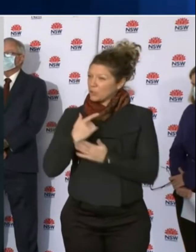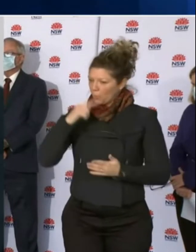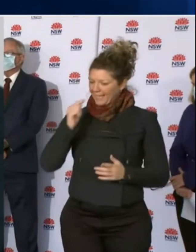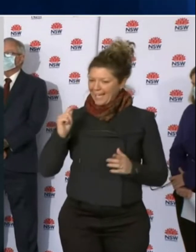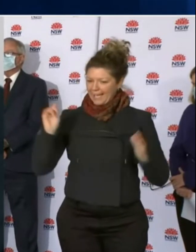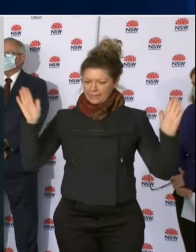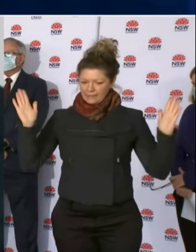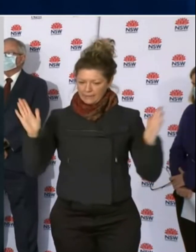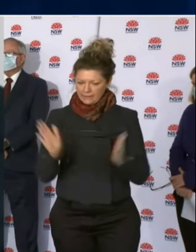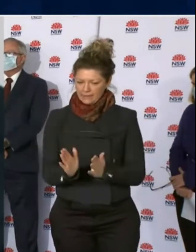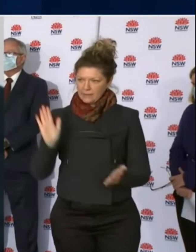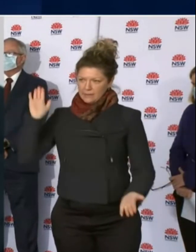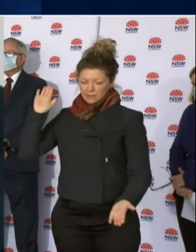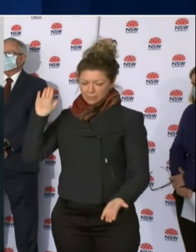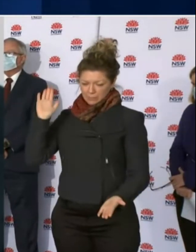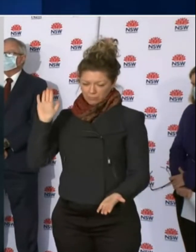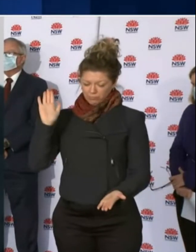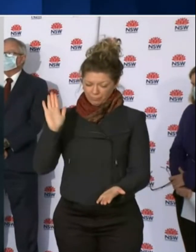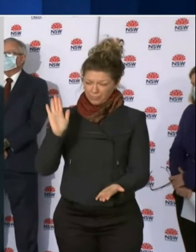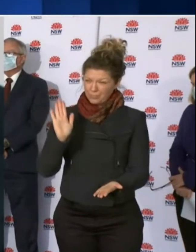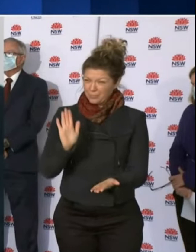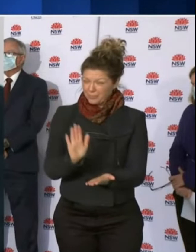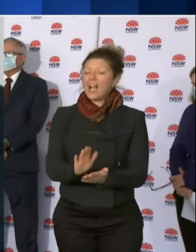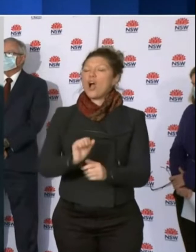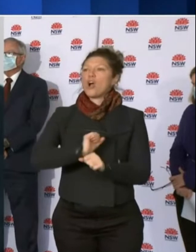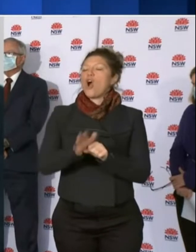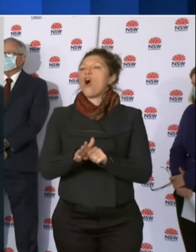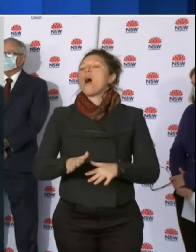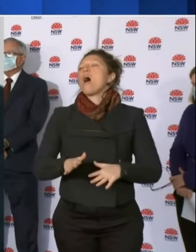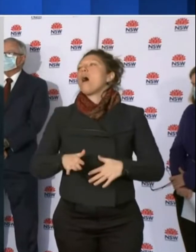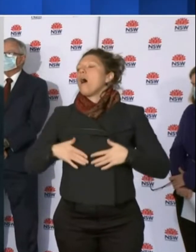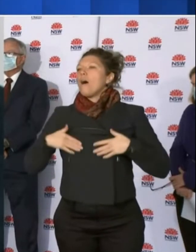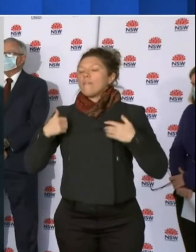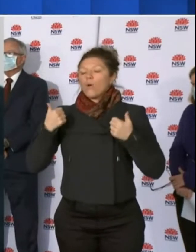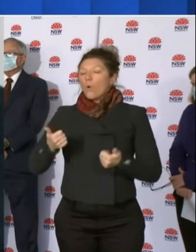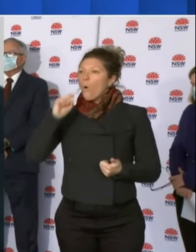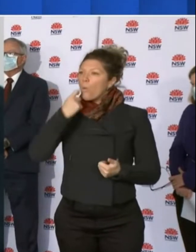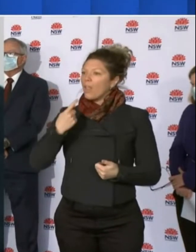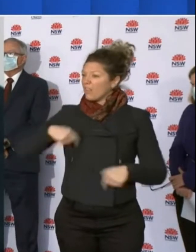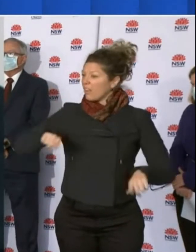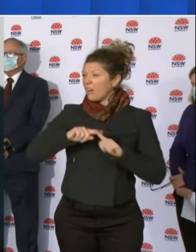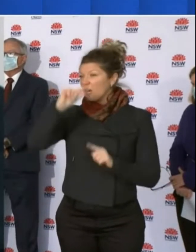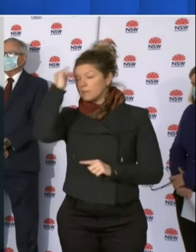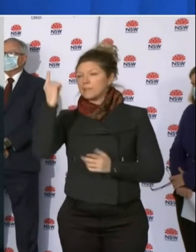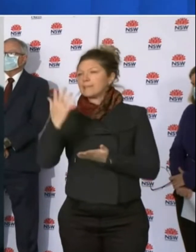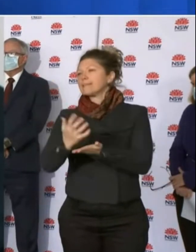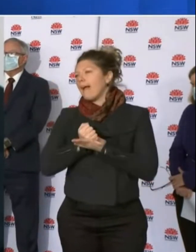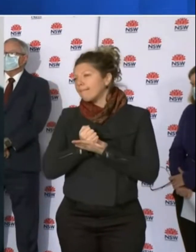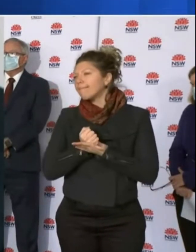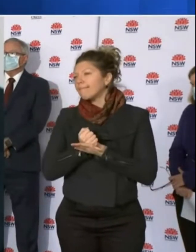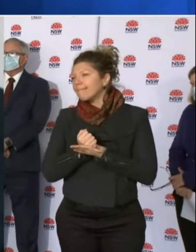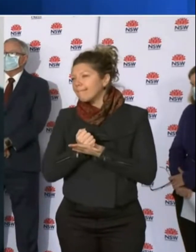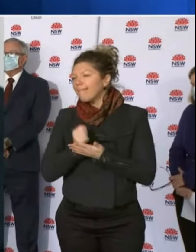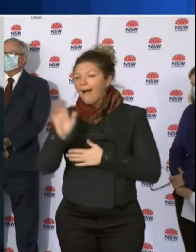make sure we are, the objectives we have for our people is to live safely and freely until we get